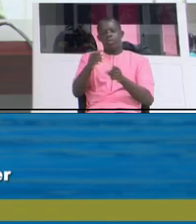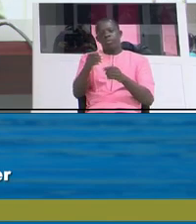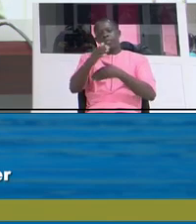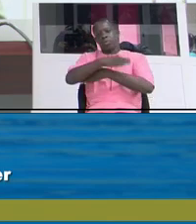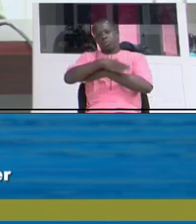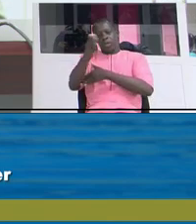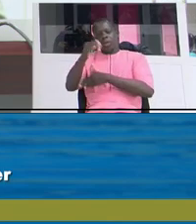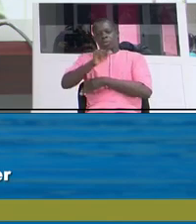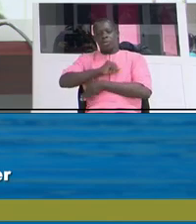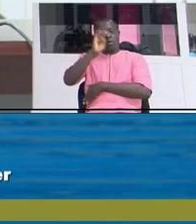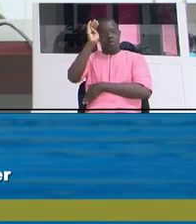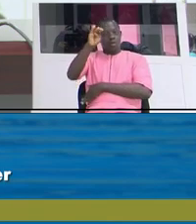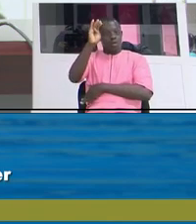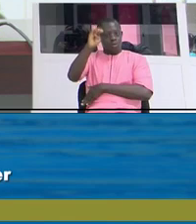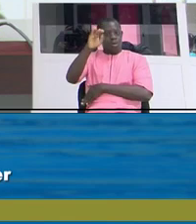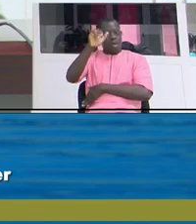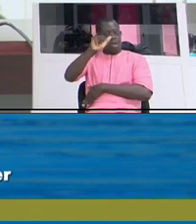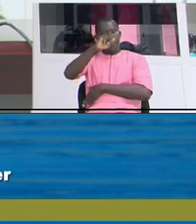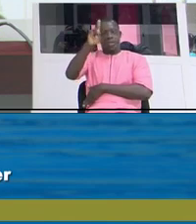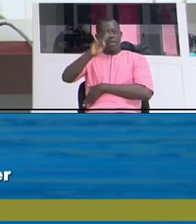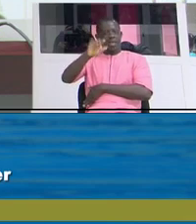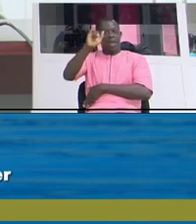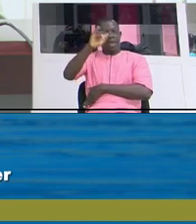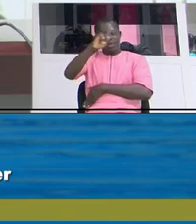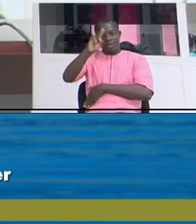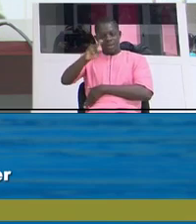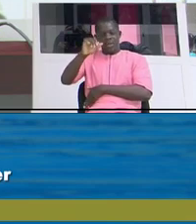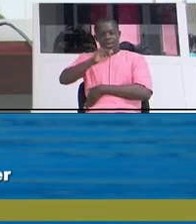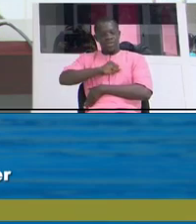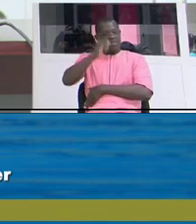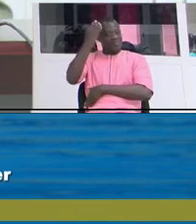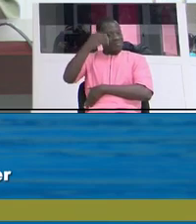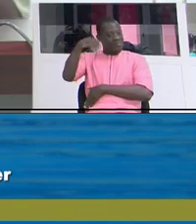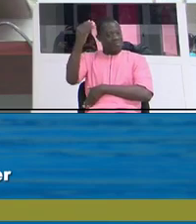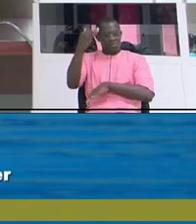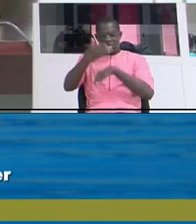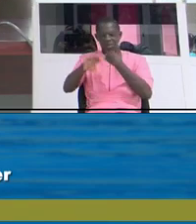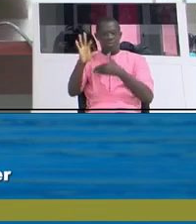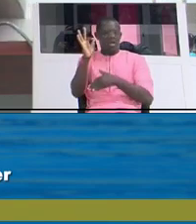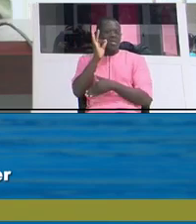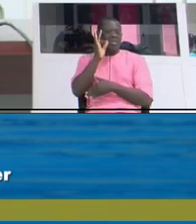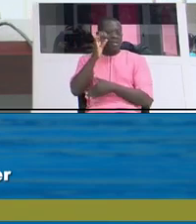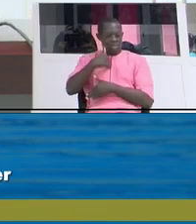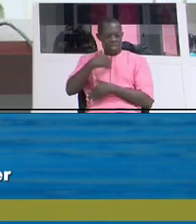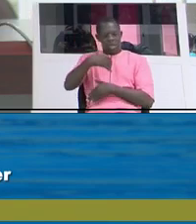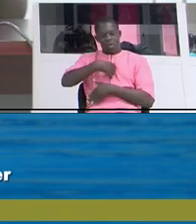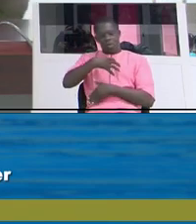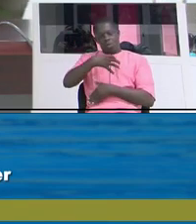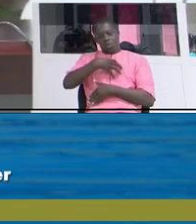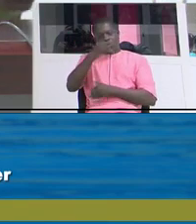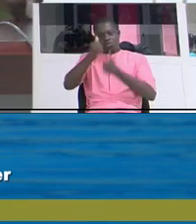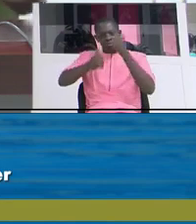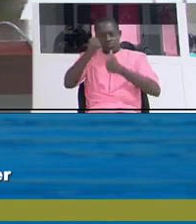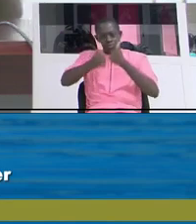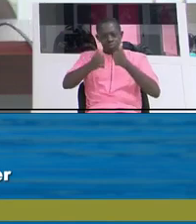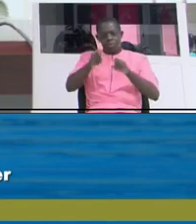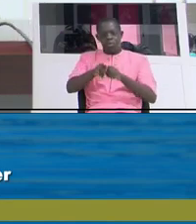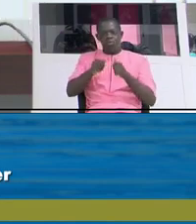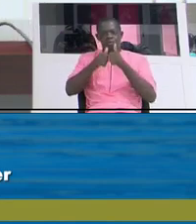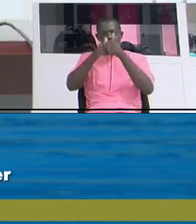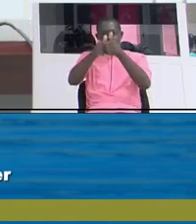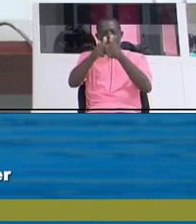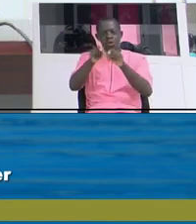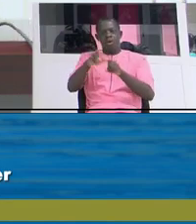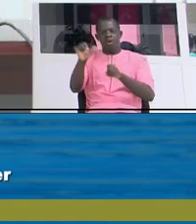ko Assis. I called him Assis. Amon son dankula. He refused to answer me. Kombe bor la katanoma. I wanted to run and follow him. Ojaro mbe lorinje.